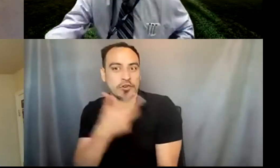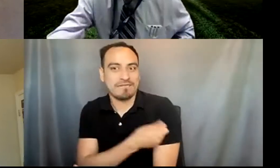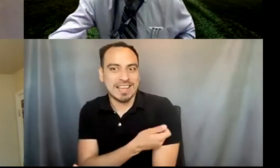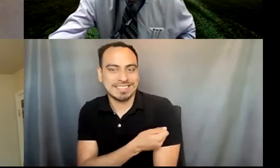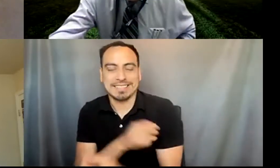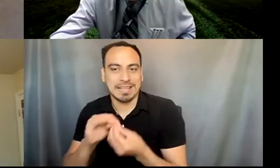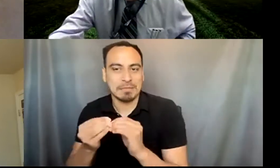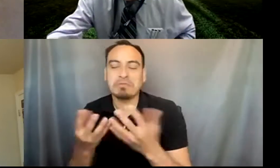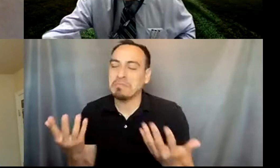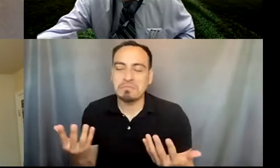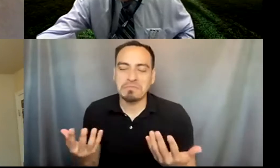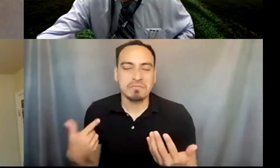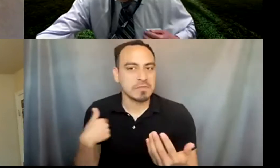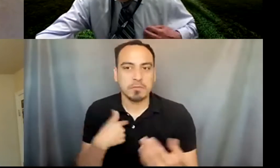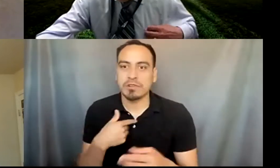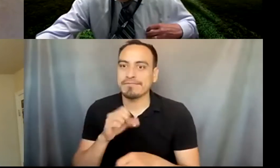to